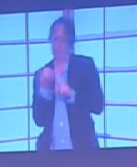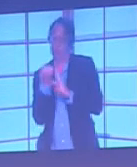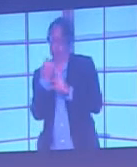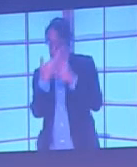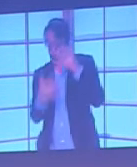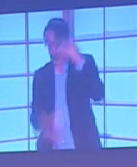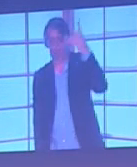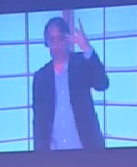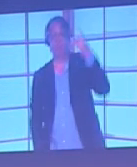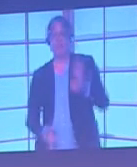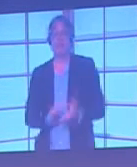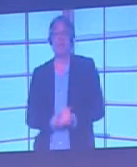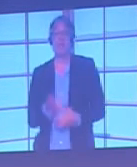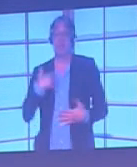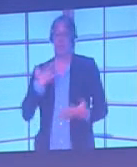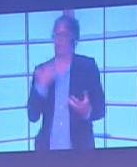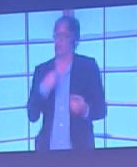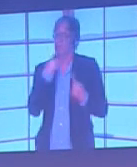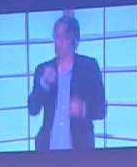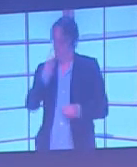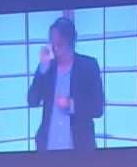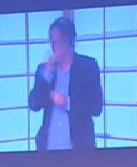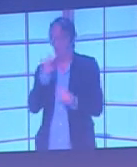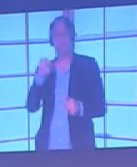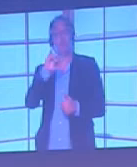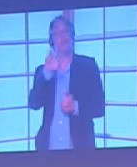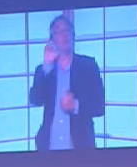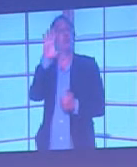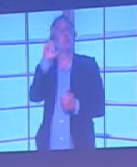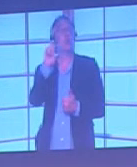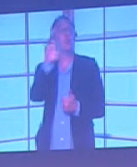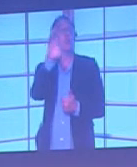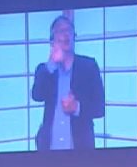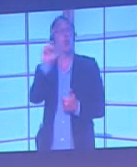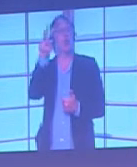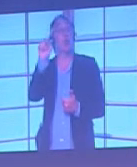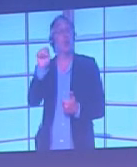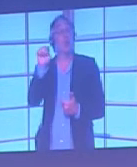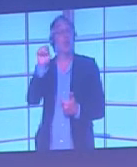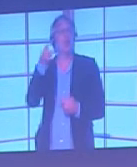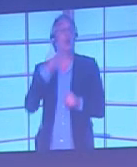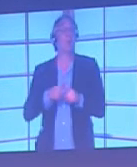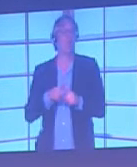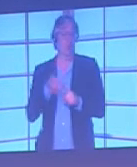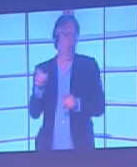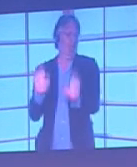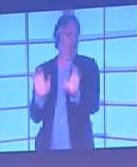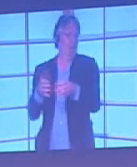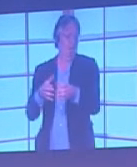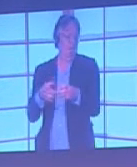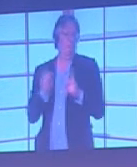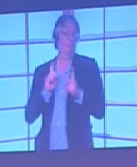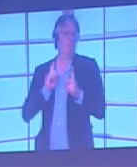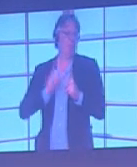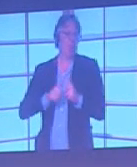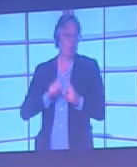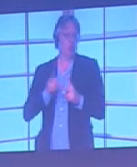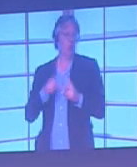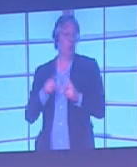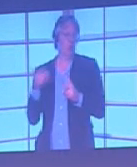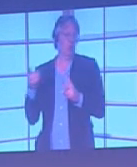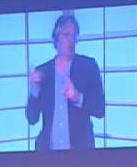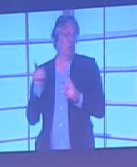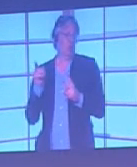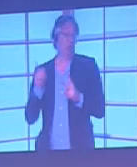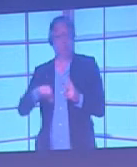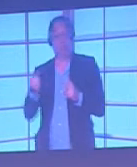And I want to pay tribute to Joyce Cook, her team, and my fellow directors for the stunning progress made in a relatively